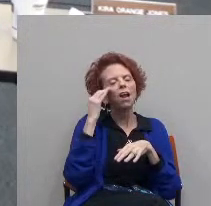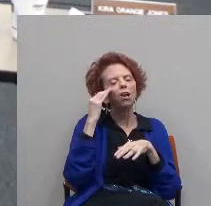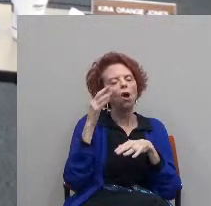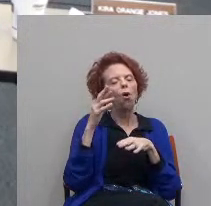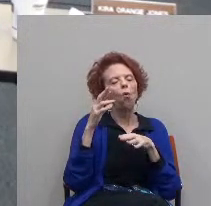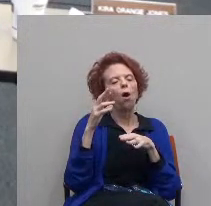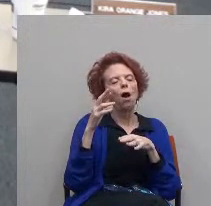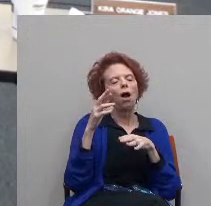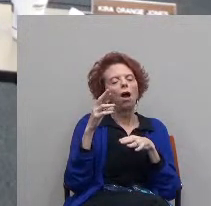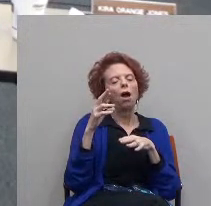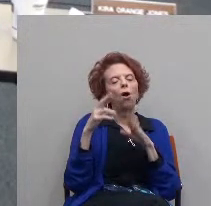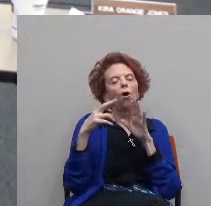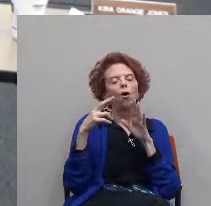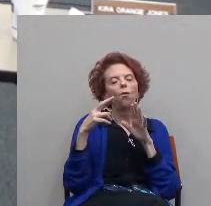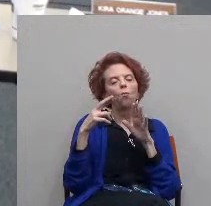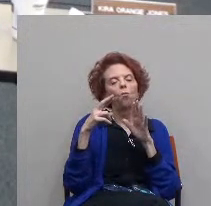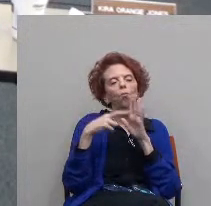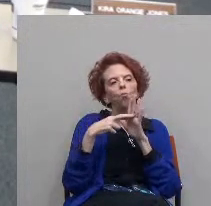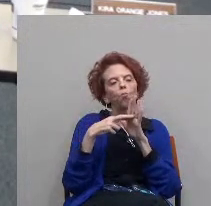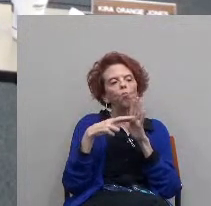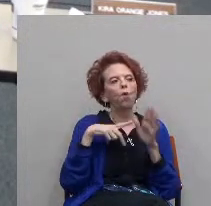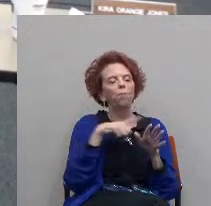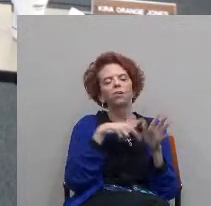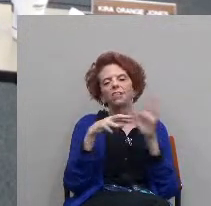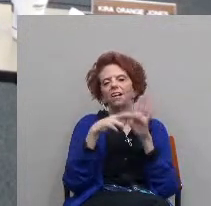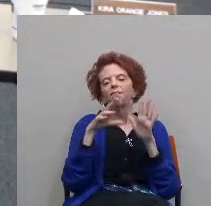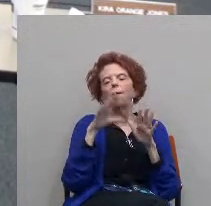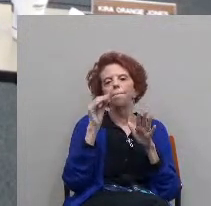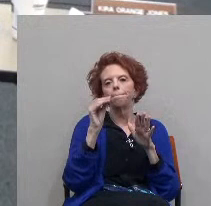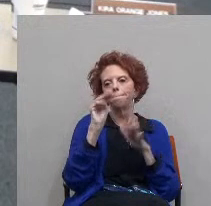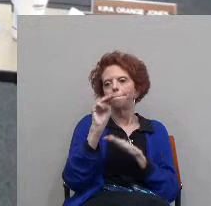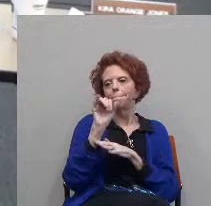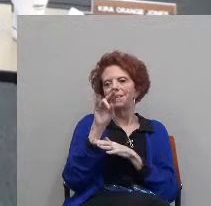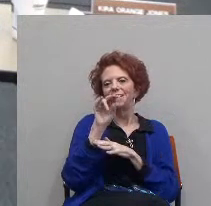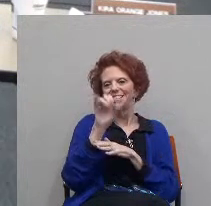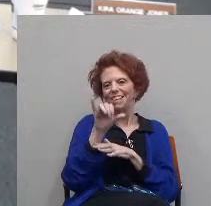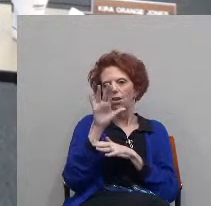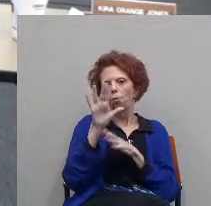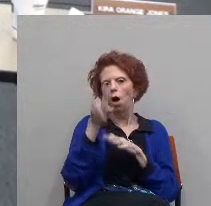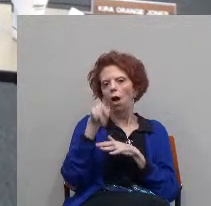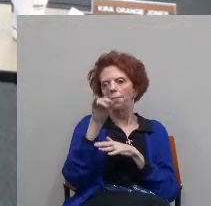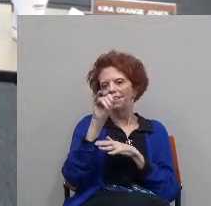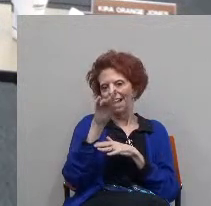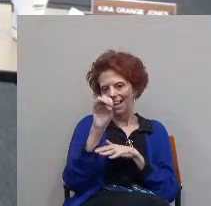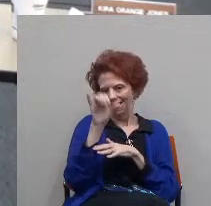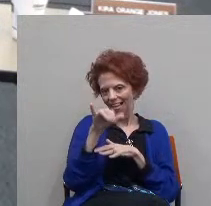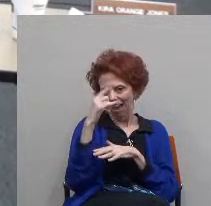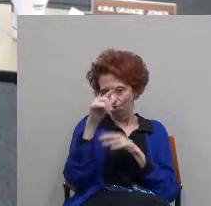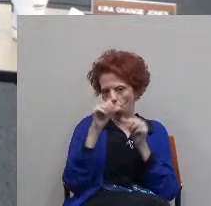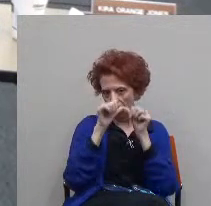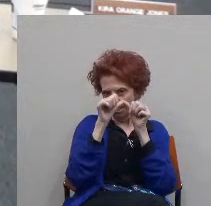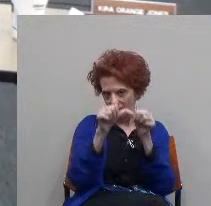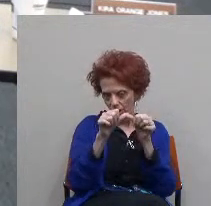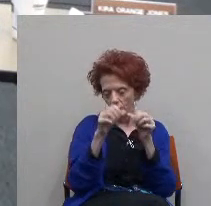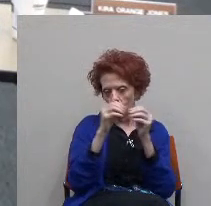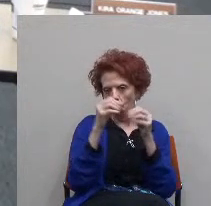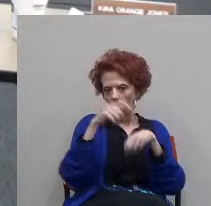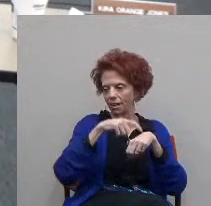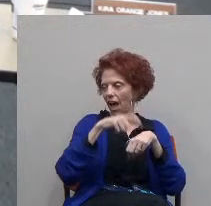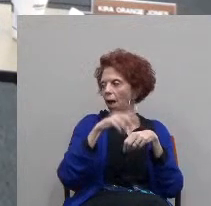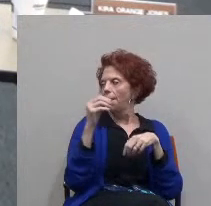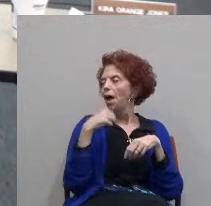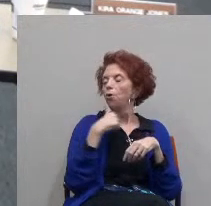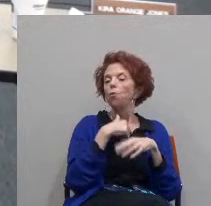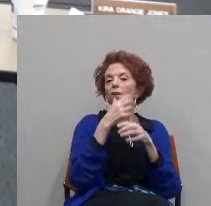Representative Mincy is going to be updating that task force again to go for another extended amount of time. And we've